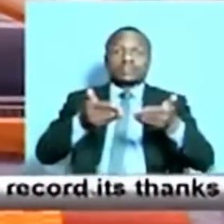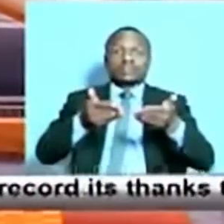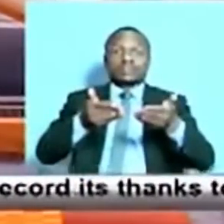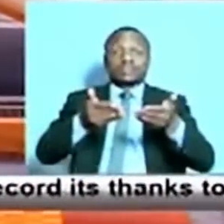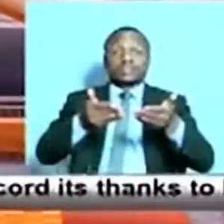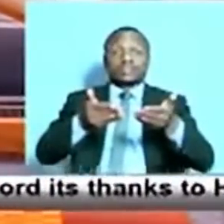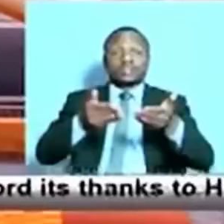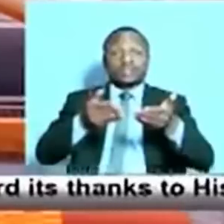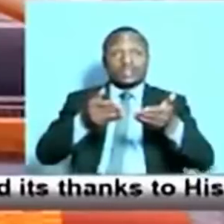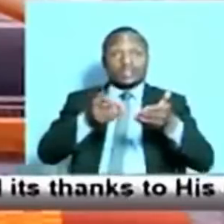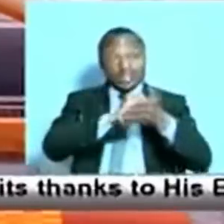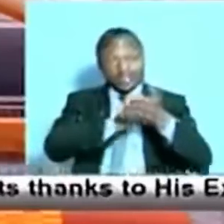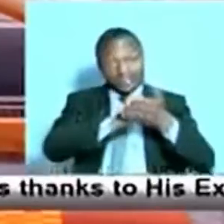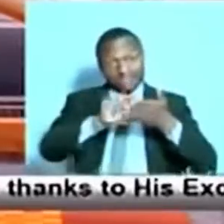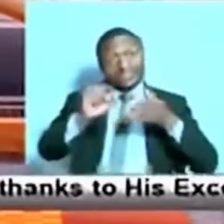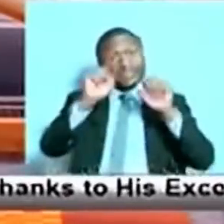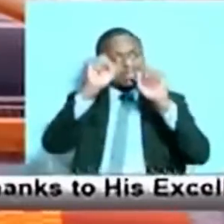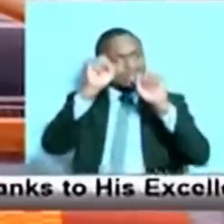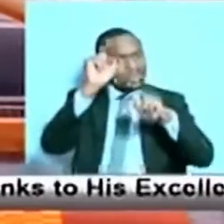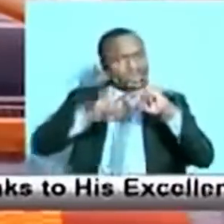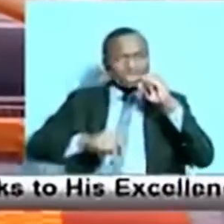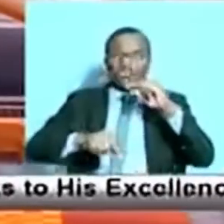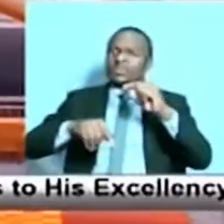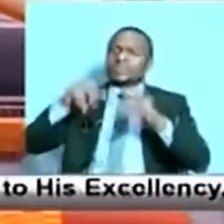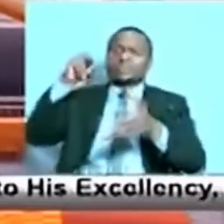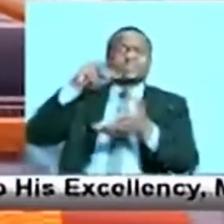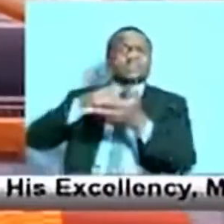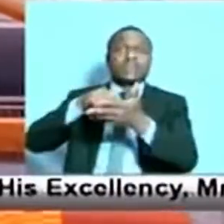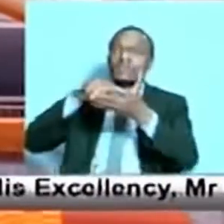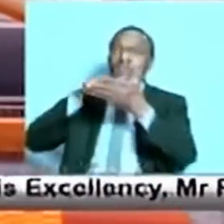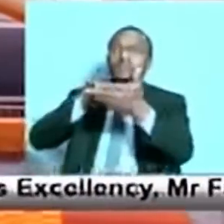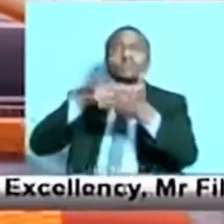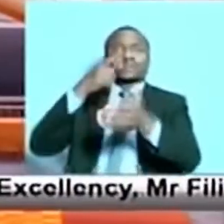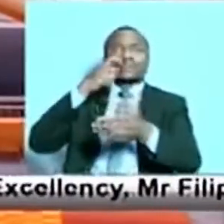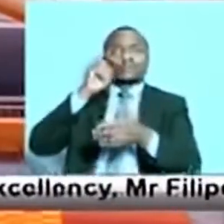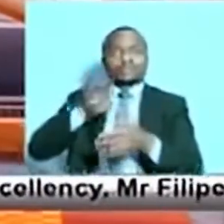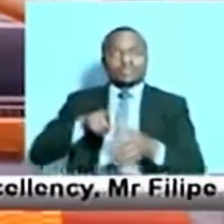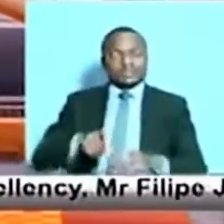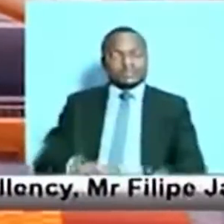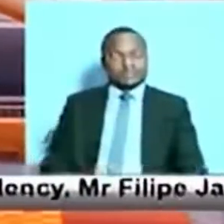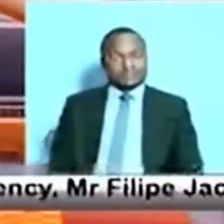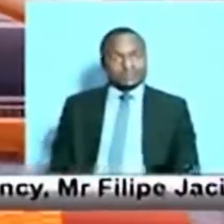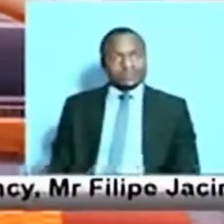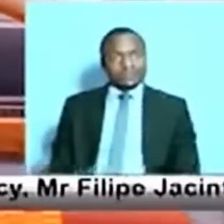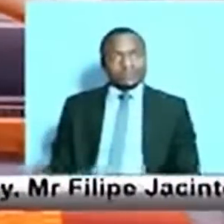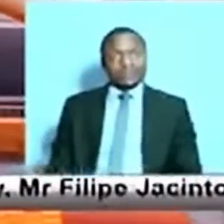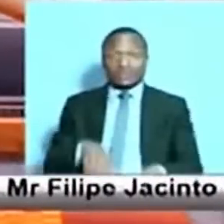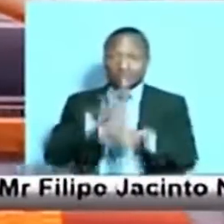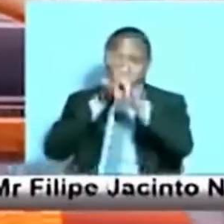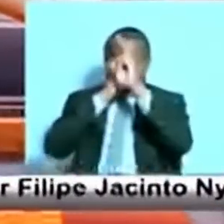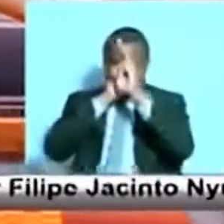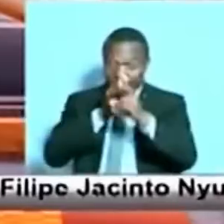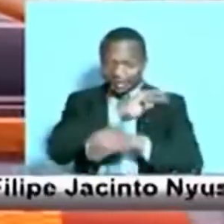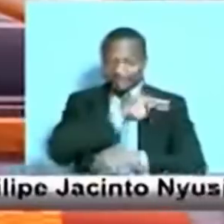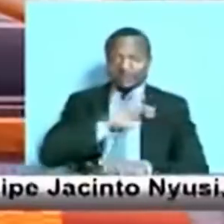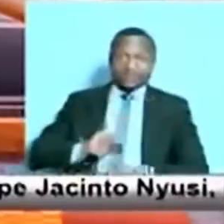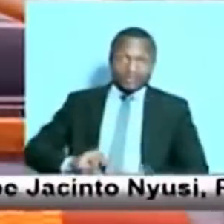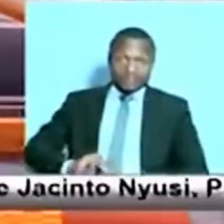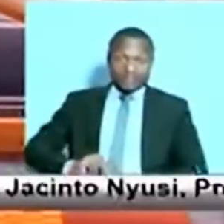status. And you cannot raise on a point of order. So the Honorable Member